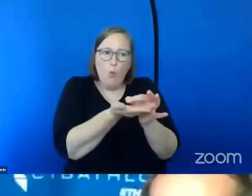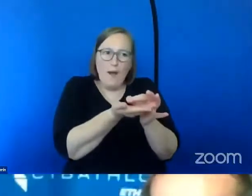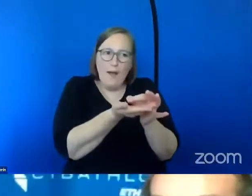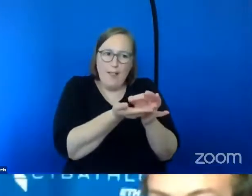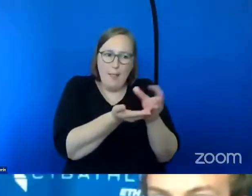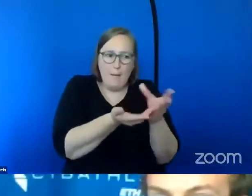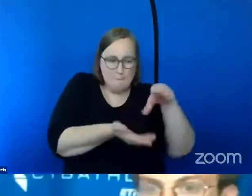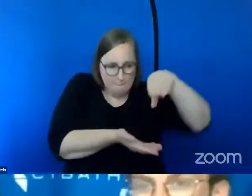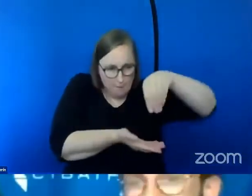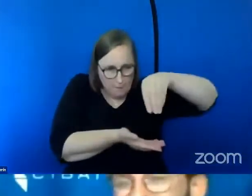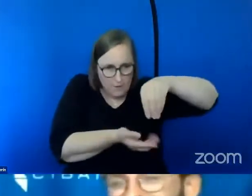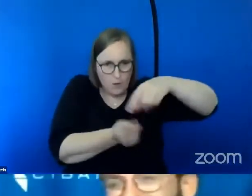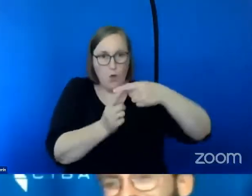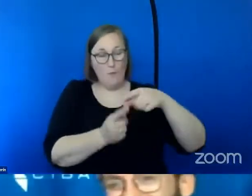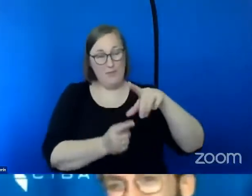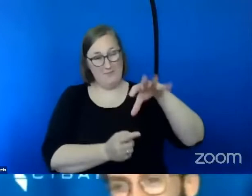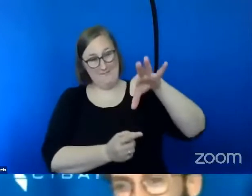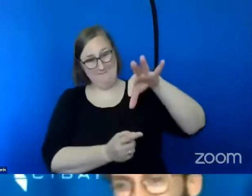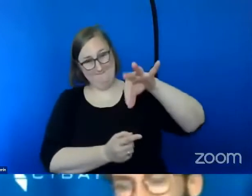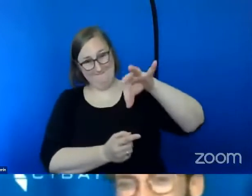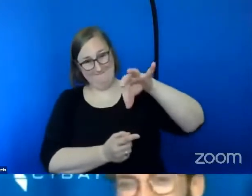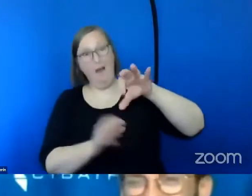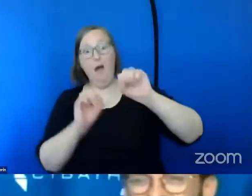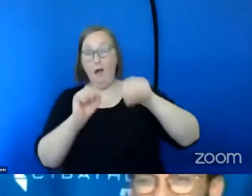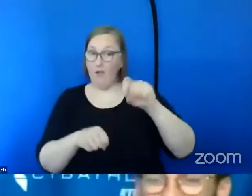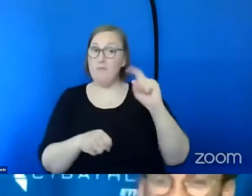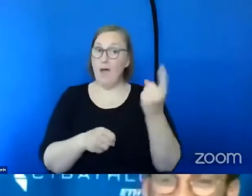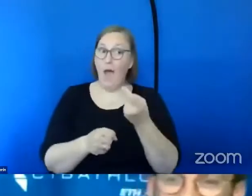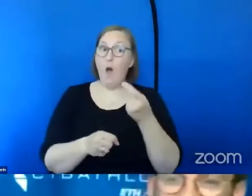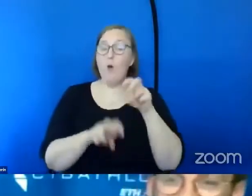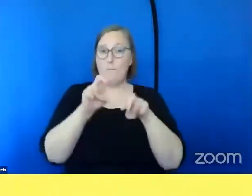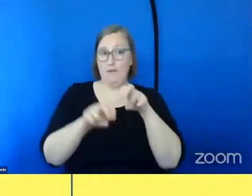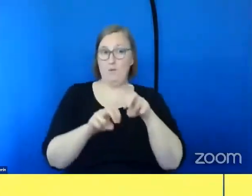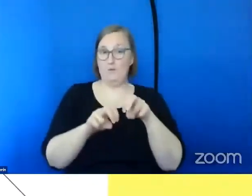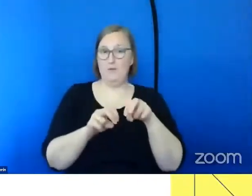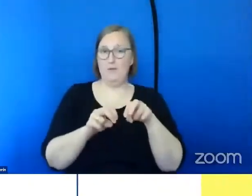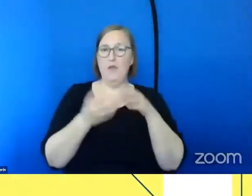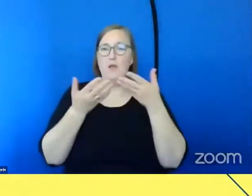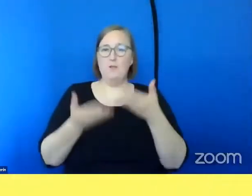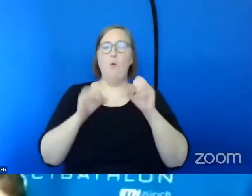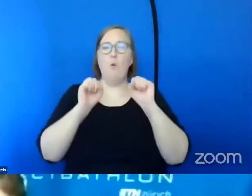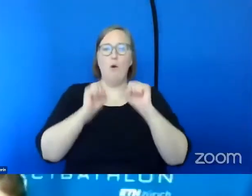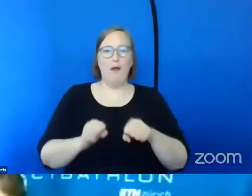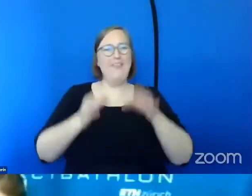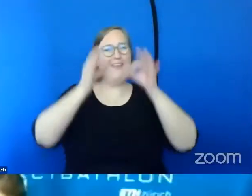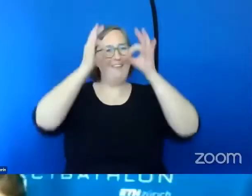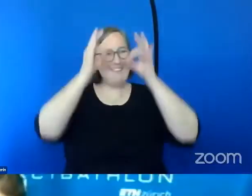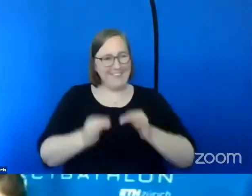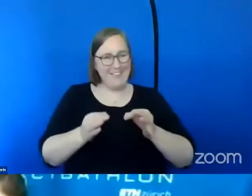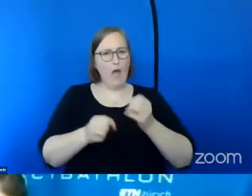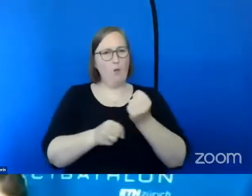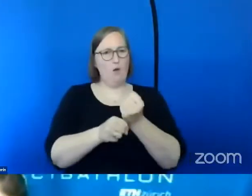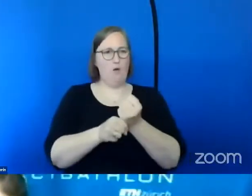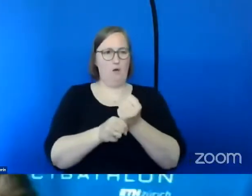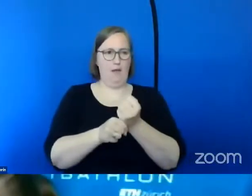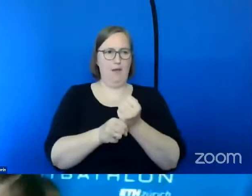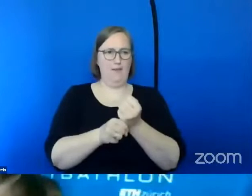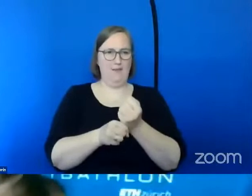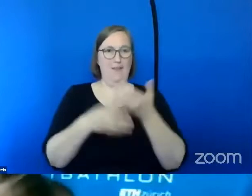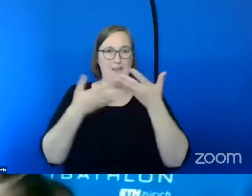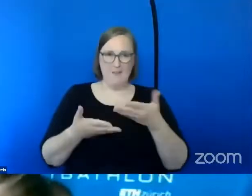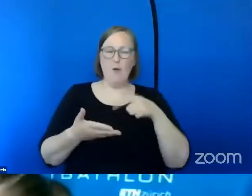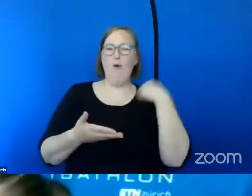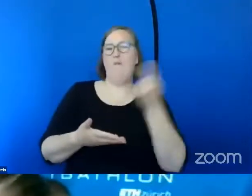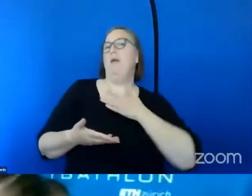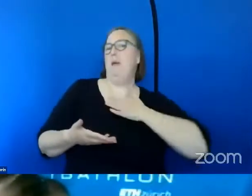see. Oh yeah, huge round of applause from the team over in Paris, and deservedly so. That is our first under 3